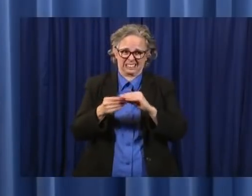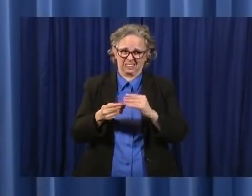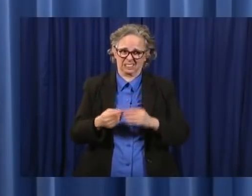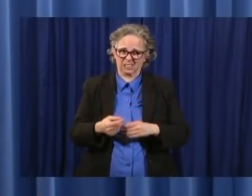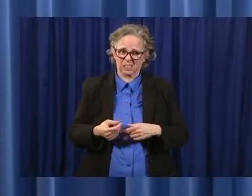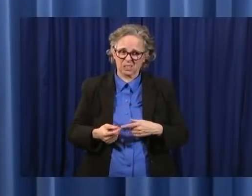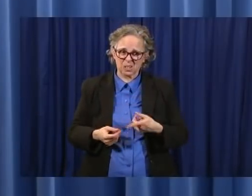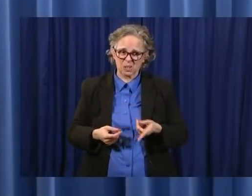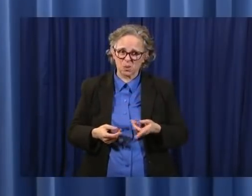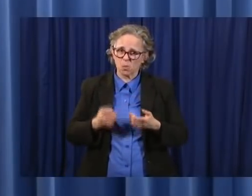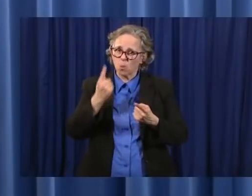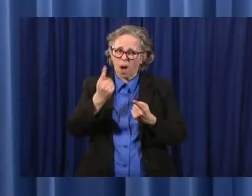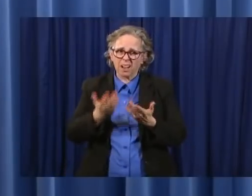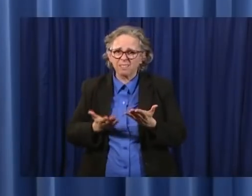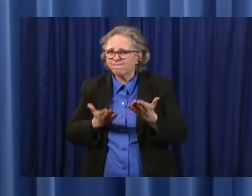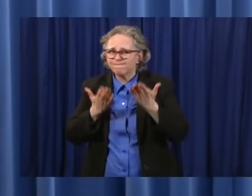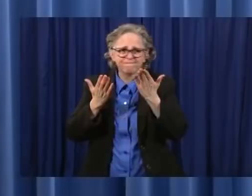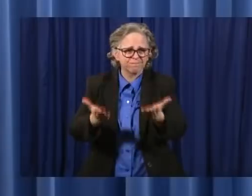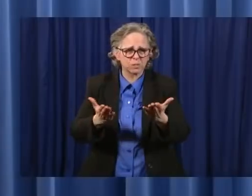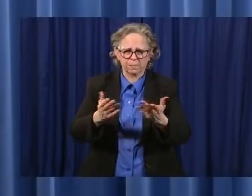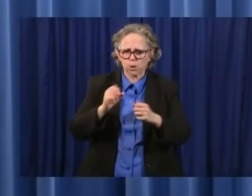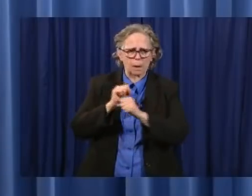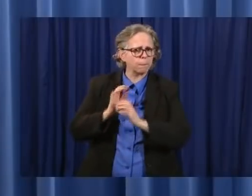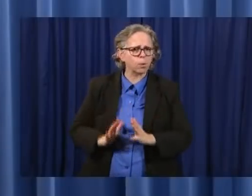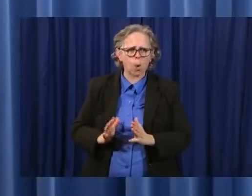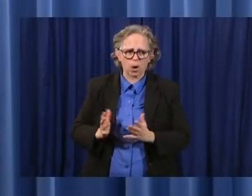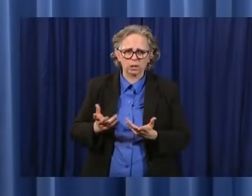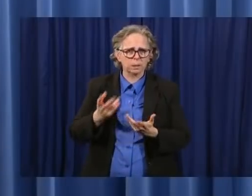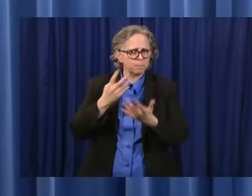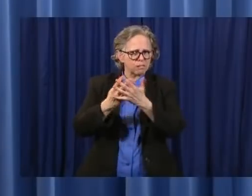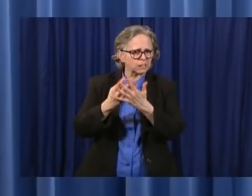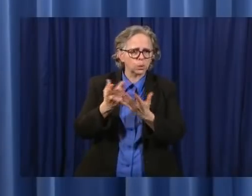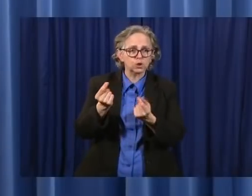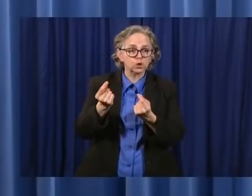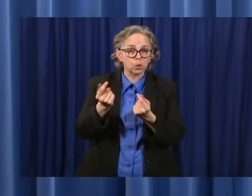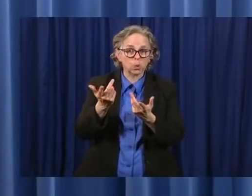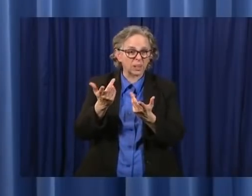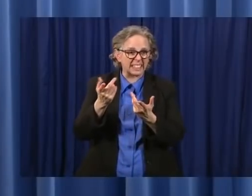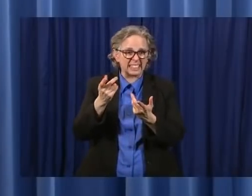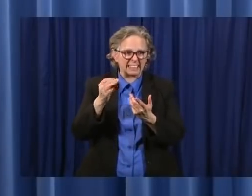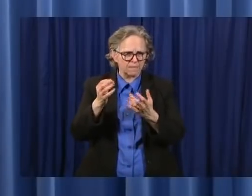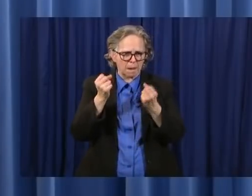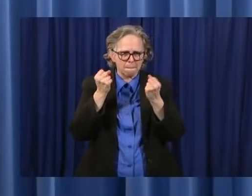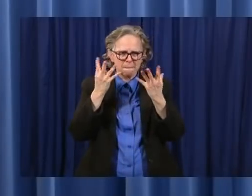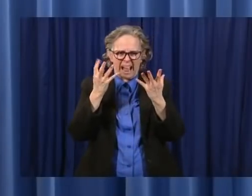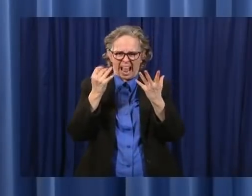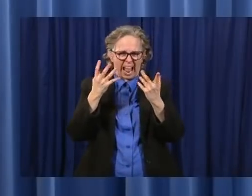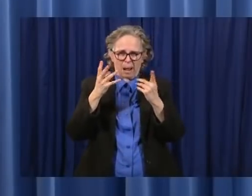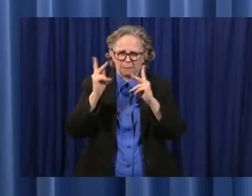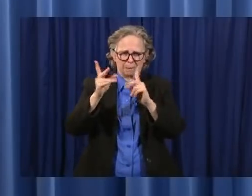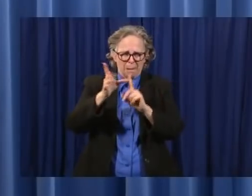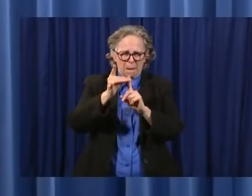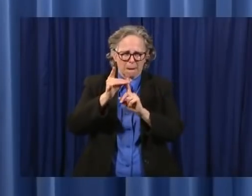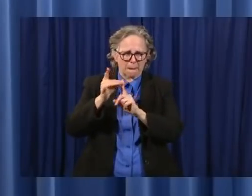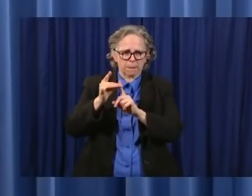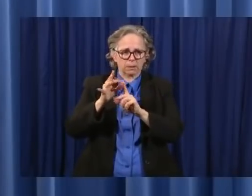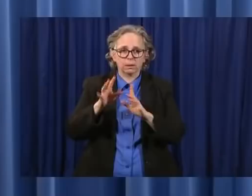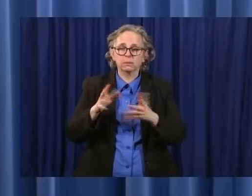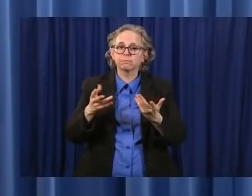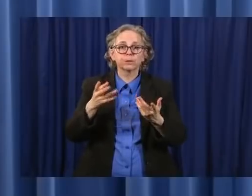particularly the prisons that have so much of the virus, we've offered people the opportunity to stay in a